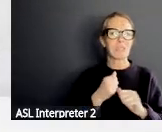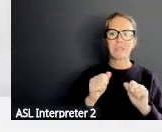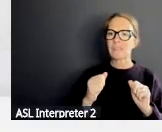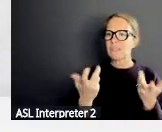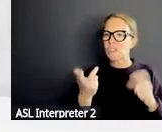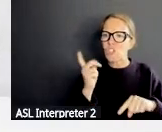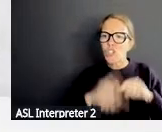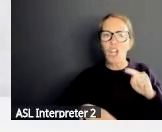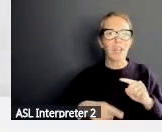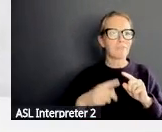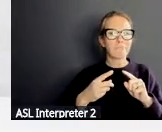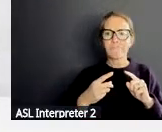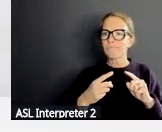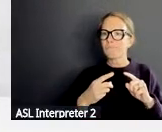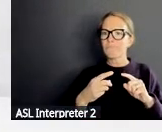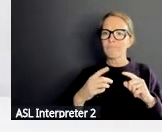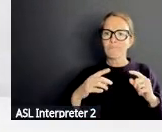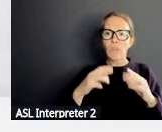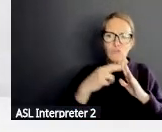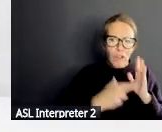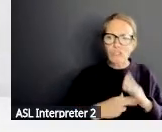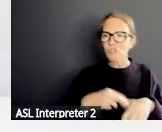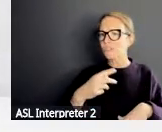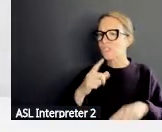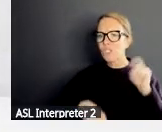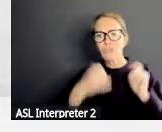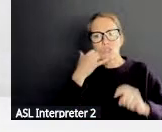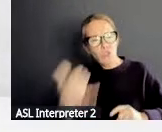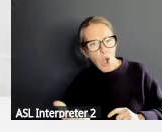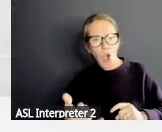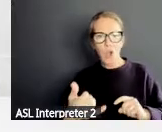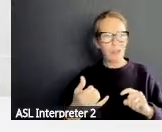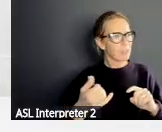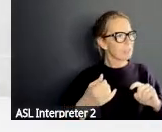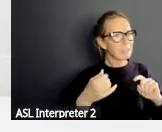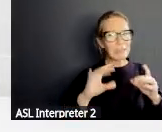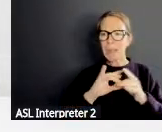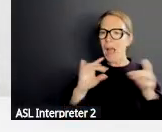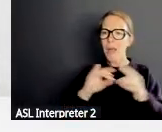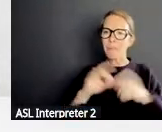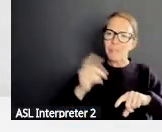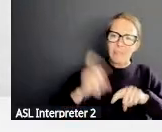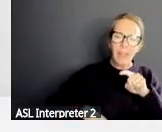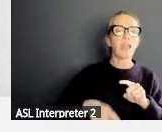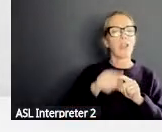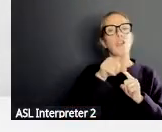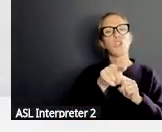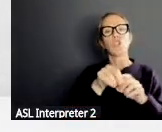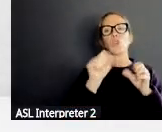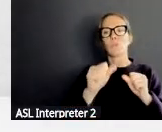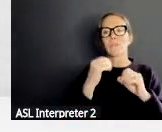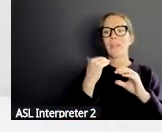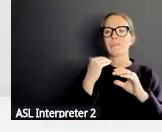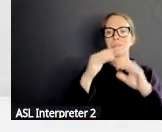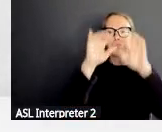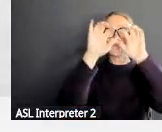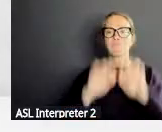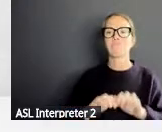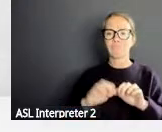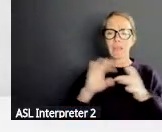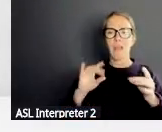or had any difficulties registering online to join us, you can submit written